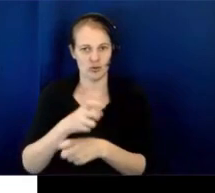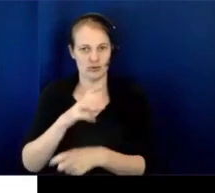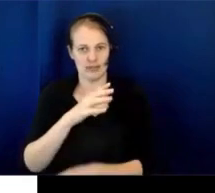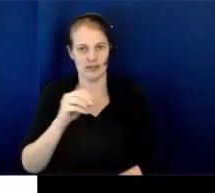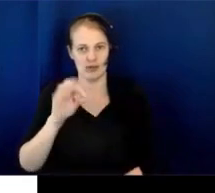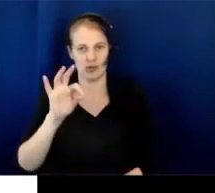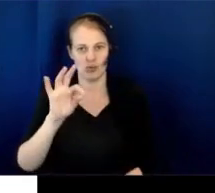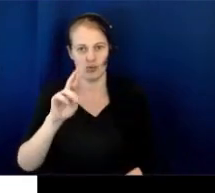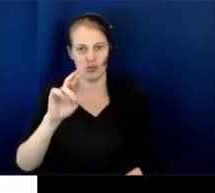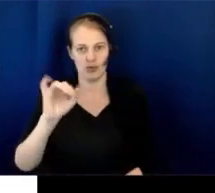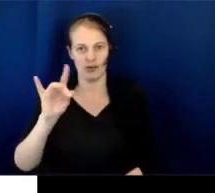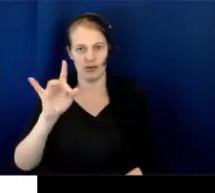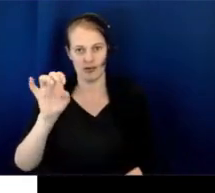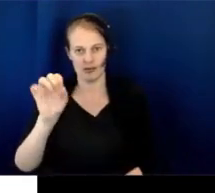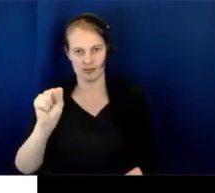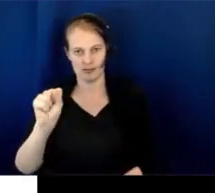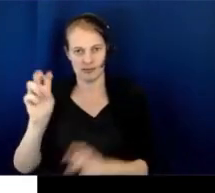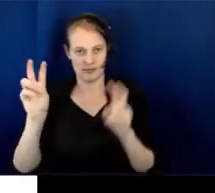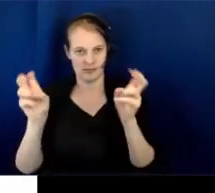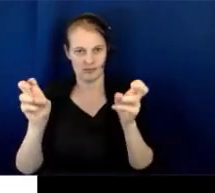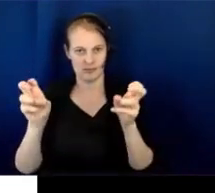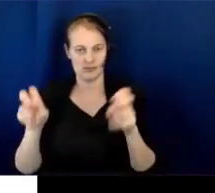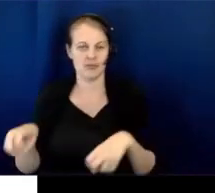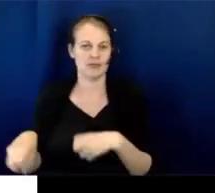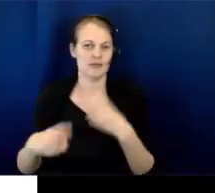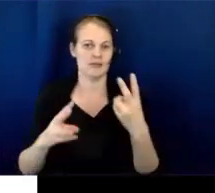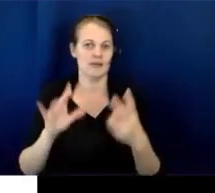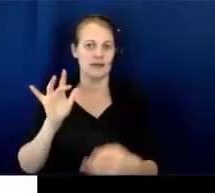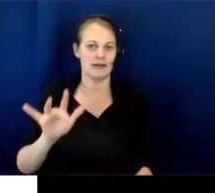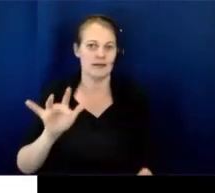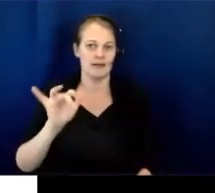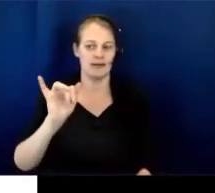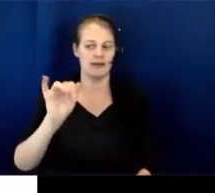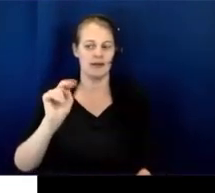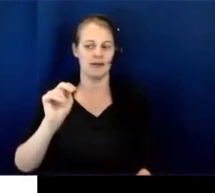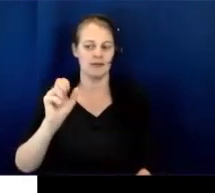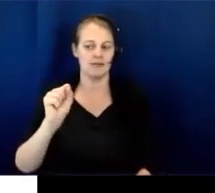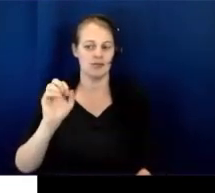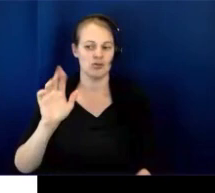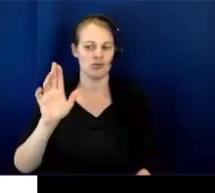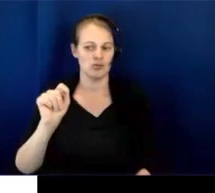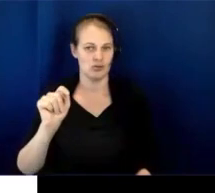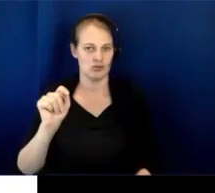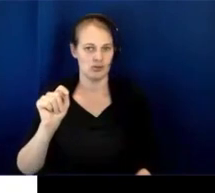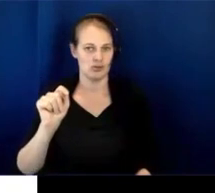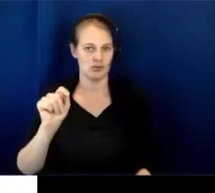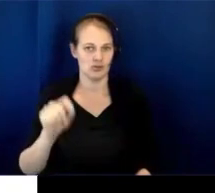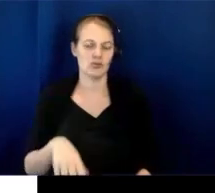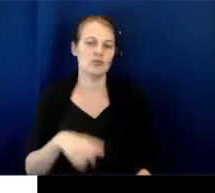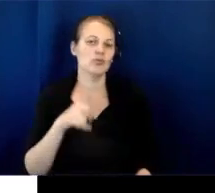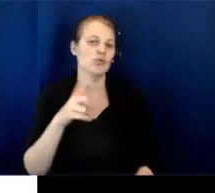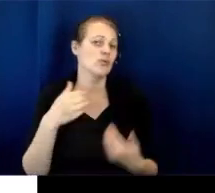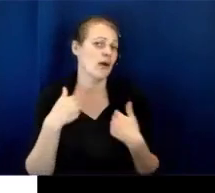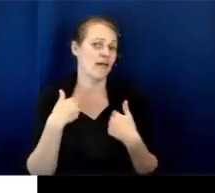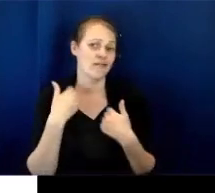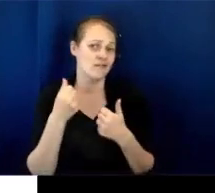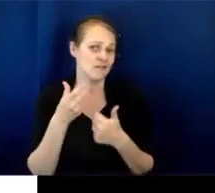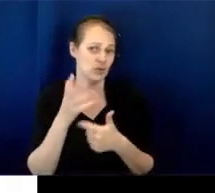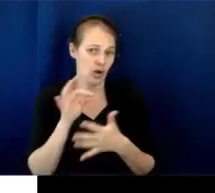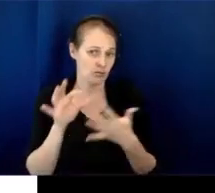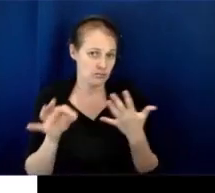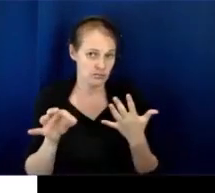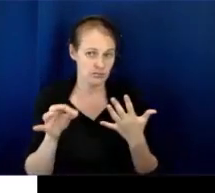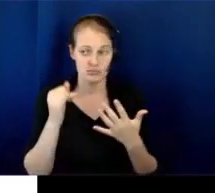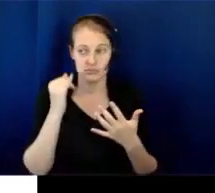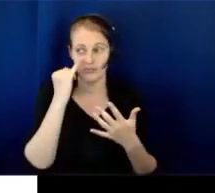I'm going to go ahead and click insert. Now, you do have some options here. If you want to change some of